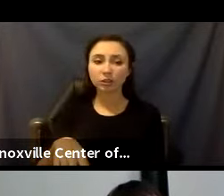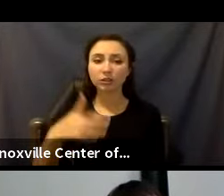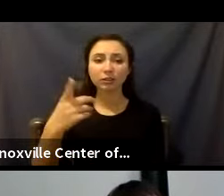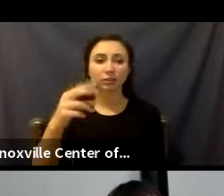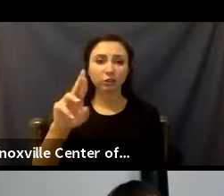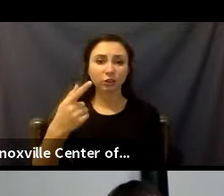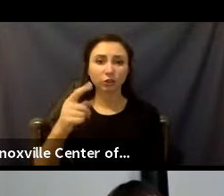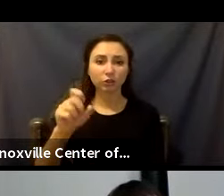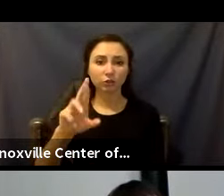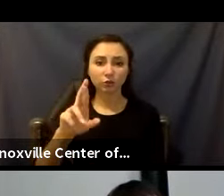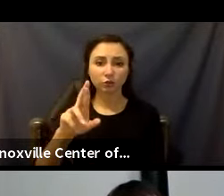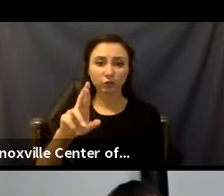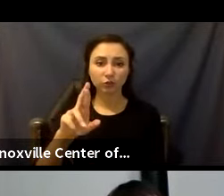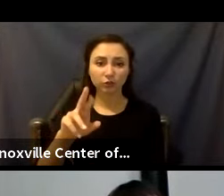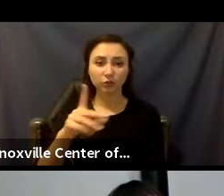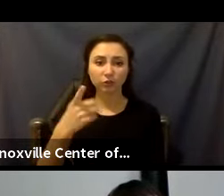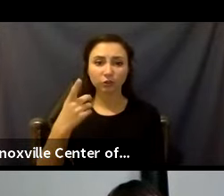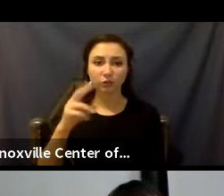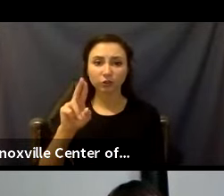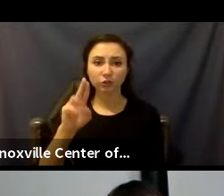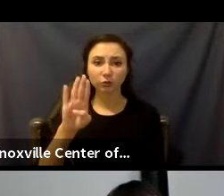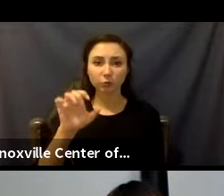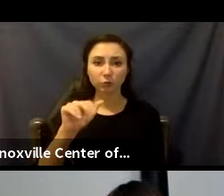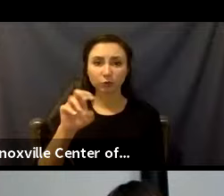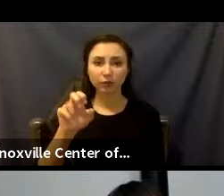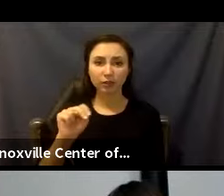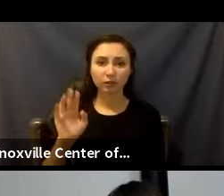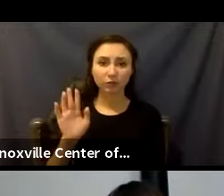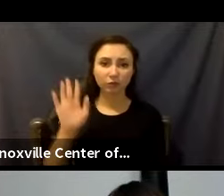Gocher, Mayor, Dr. Buchanan had raised her hand.